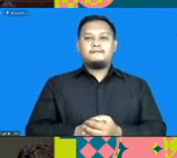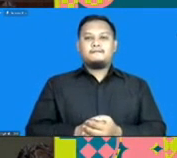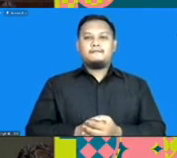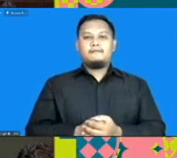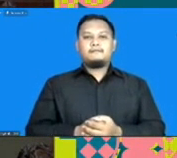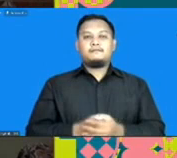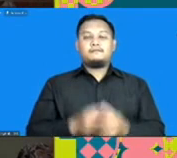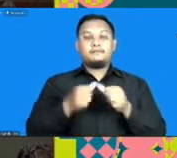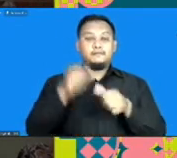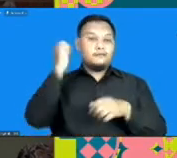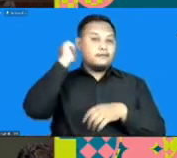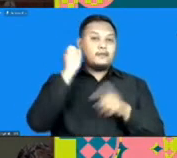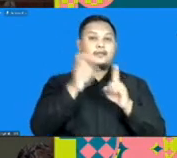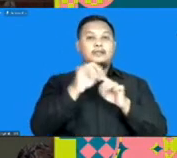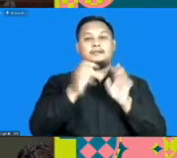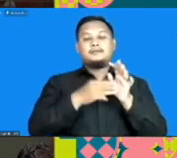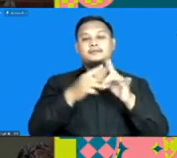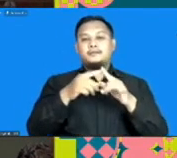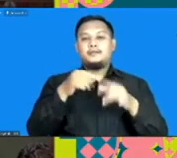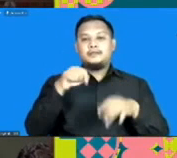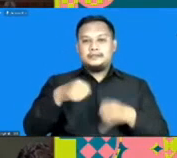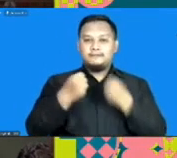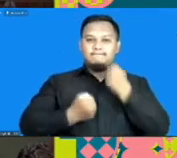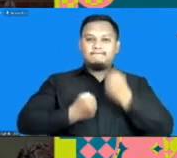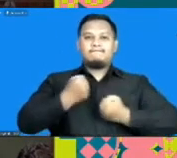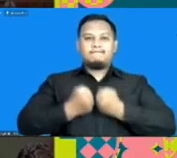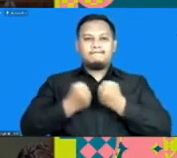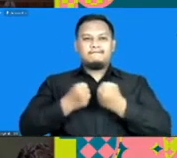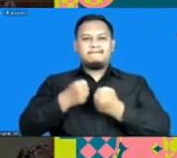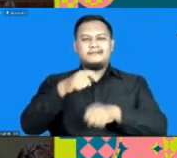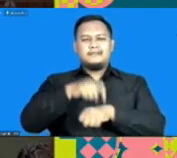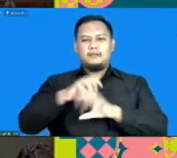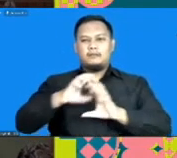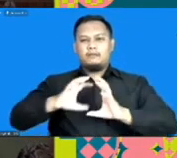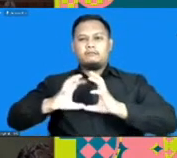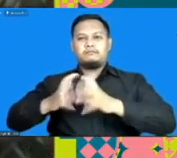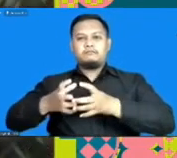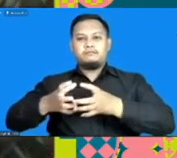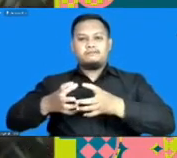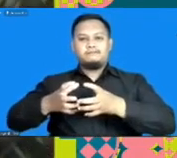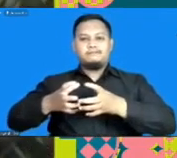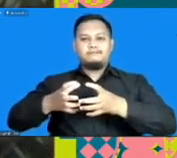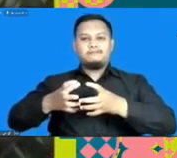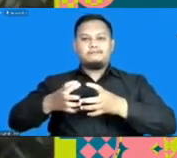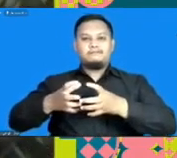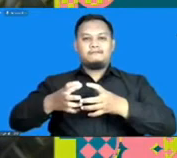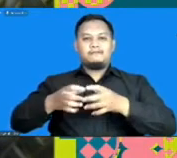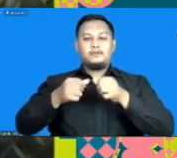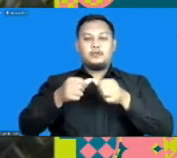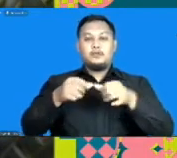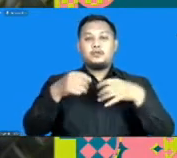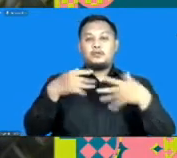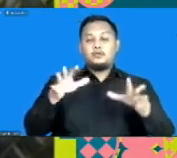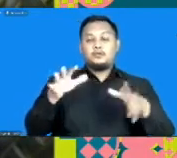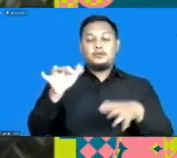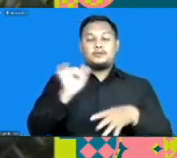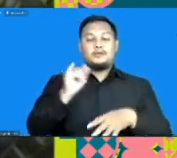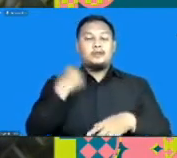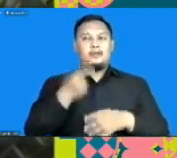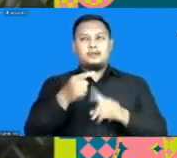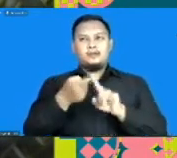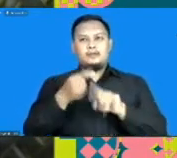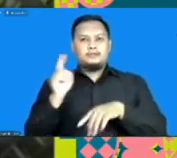been created and been at the beginning of this V20 journey. literally a lot of us would not